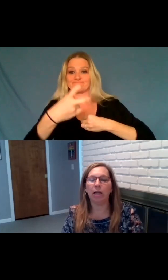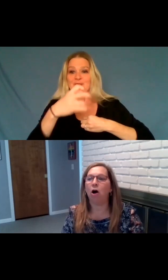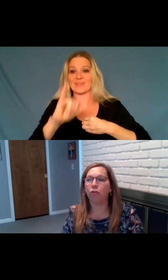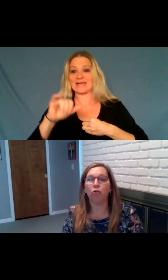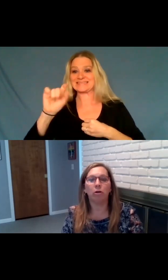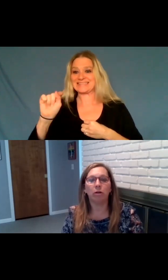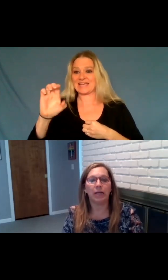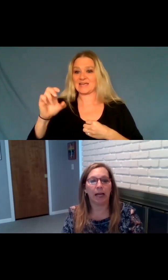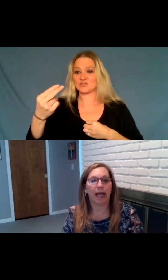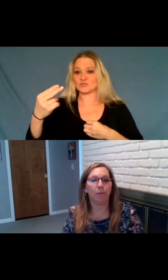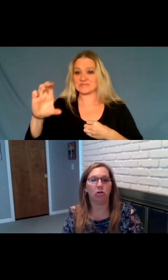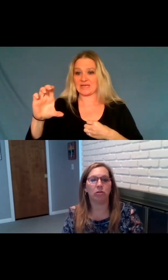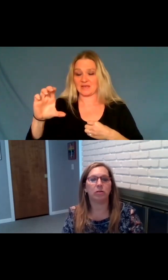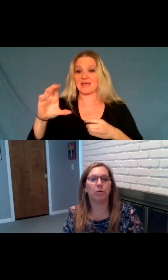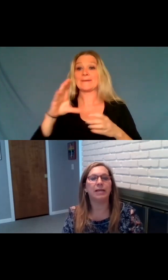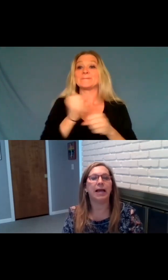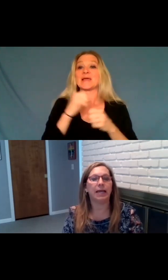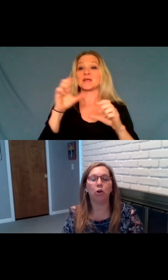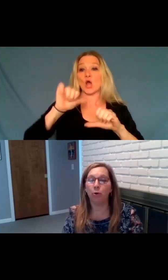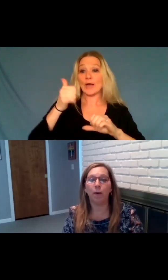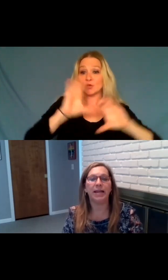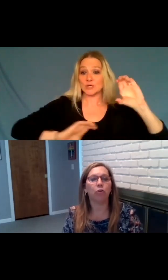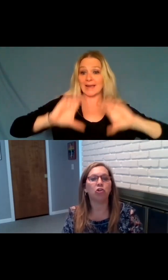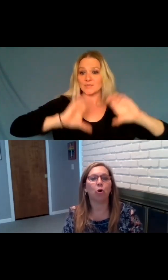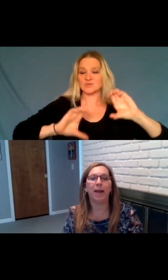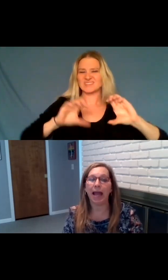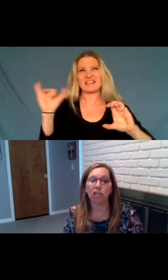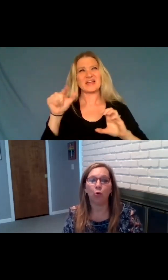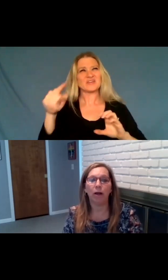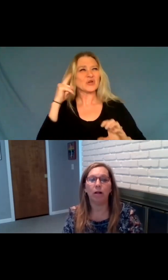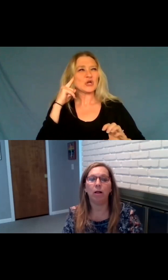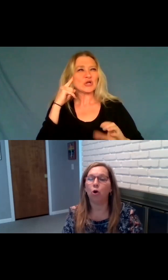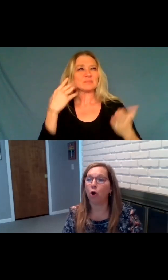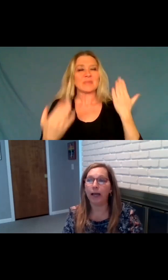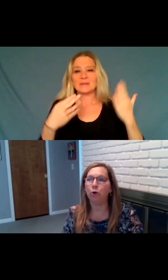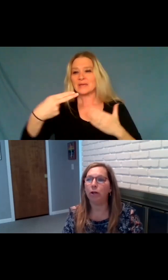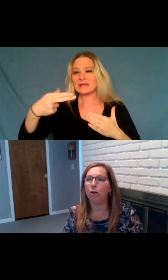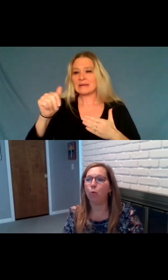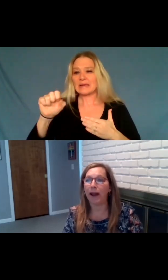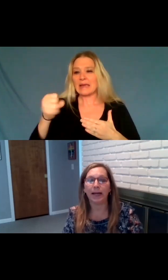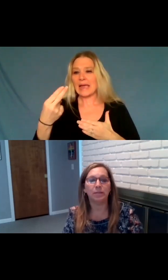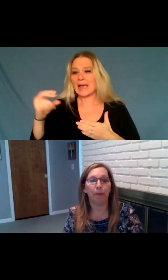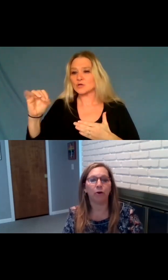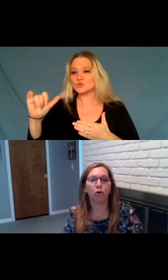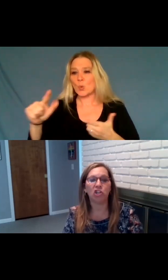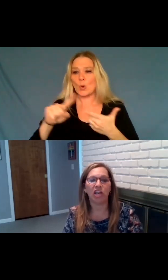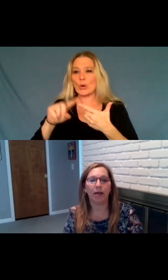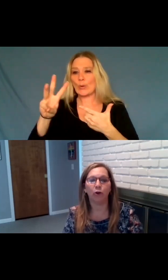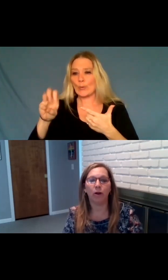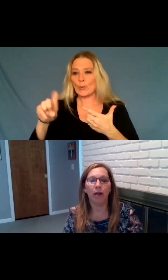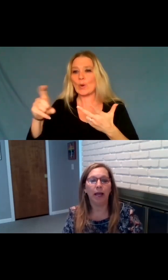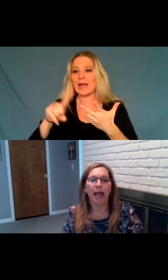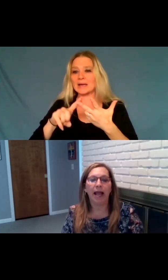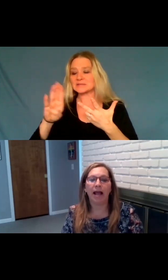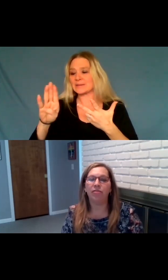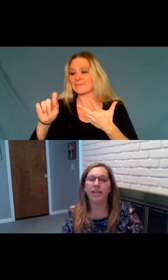they're making other chemicals. Okay, like you might hear the term hash oil or honey oil, wax, butter,